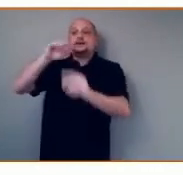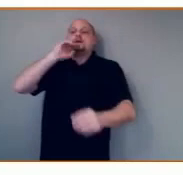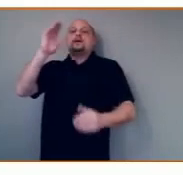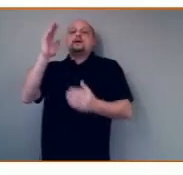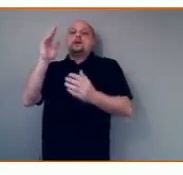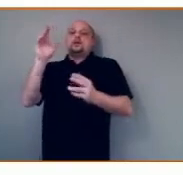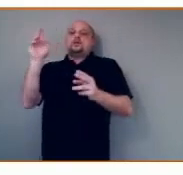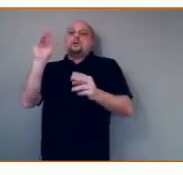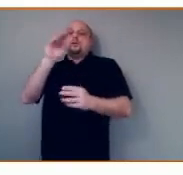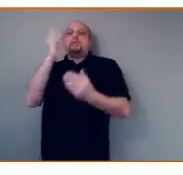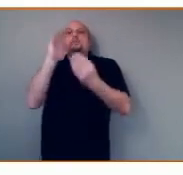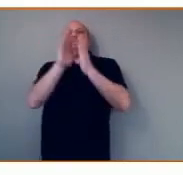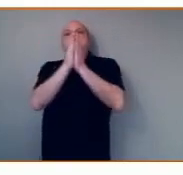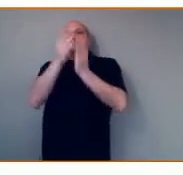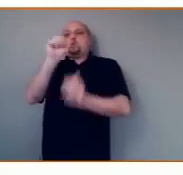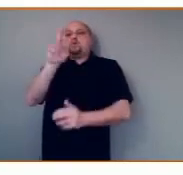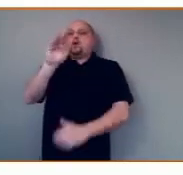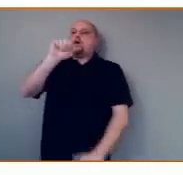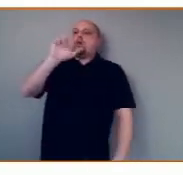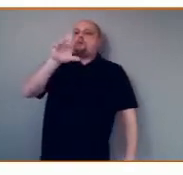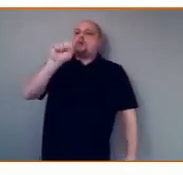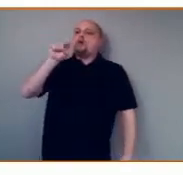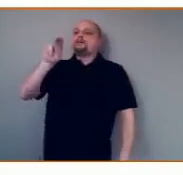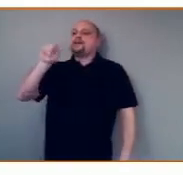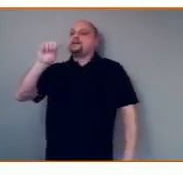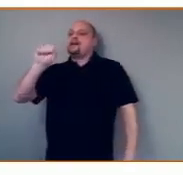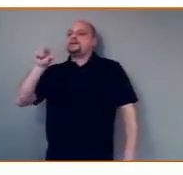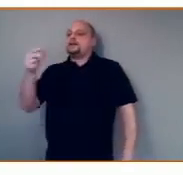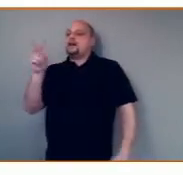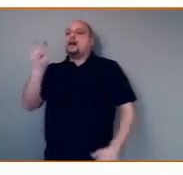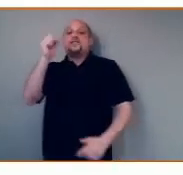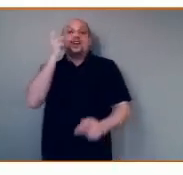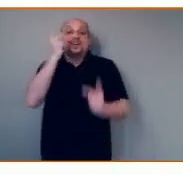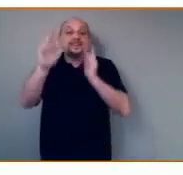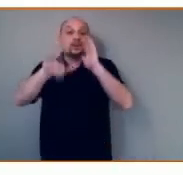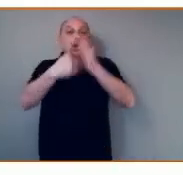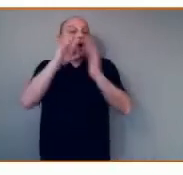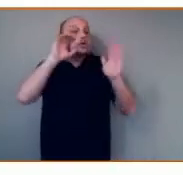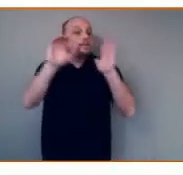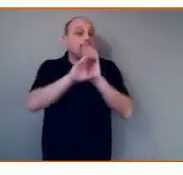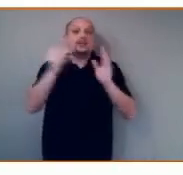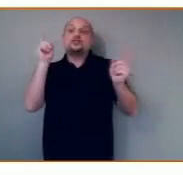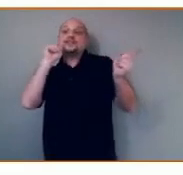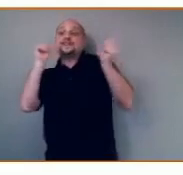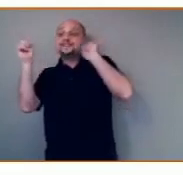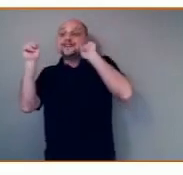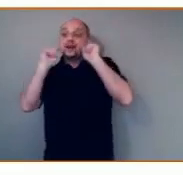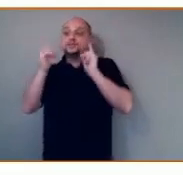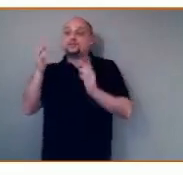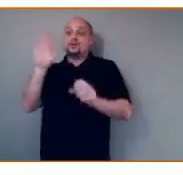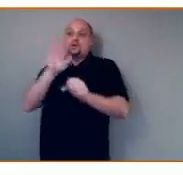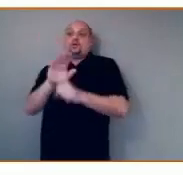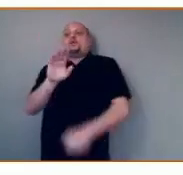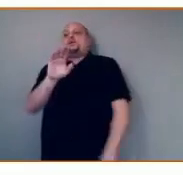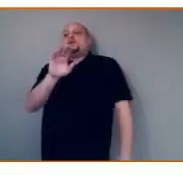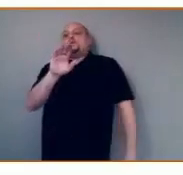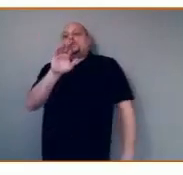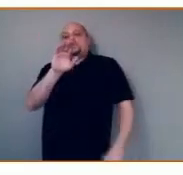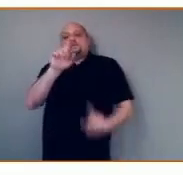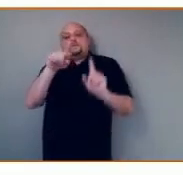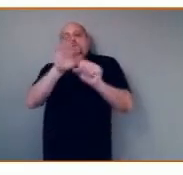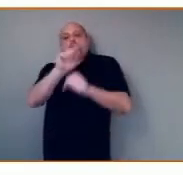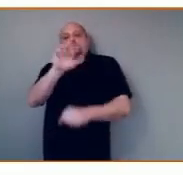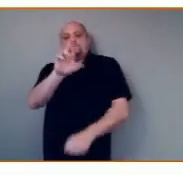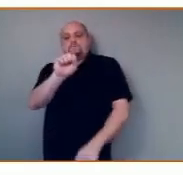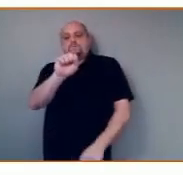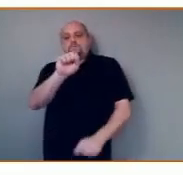mars.nasa.gov so you can see all of the photos and the sounds collected by the rover once operations begin. You can also follow every step of the rover's